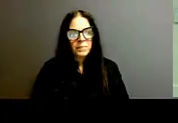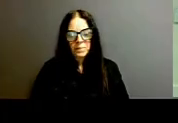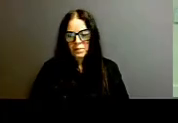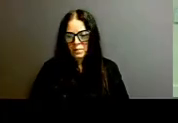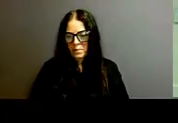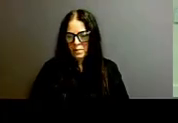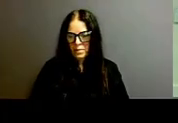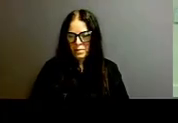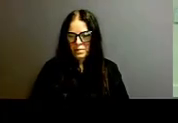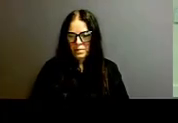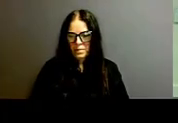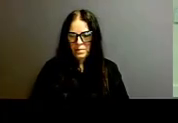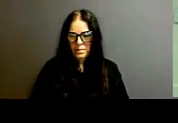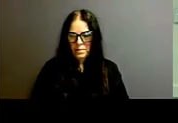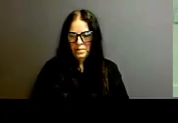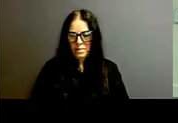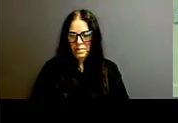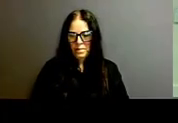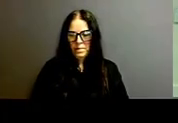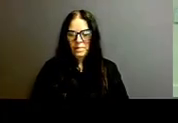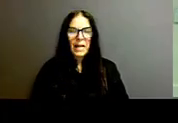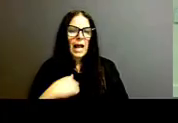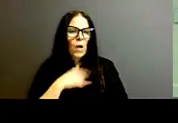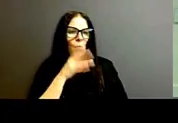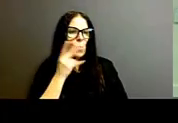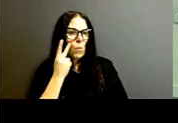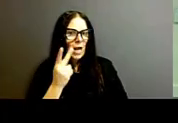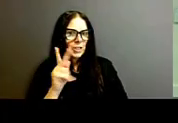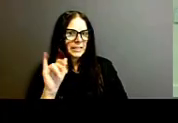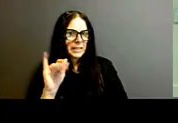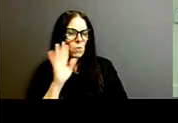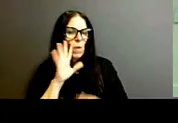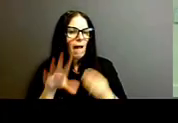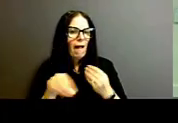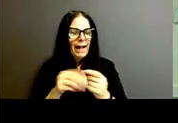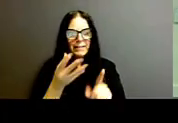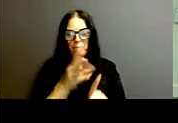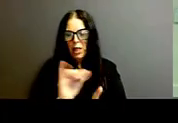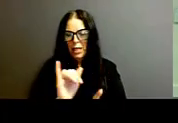I'm going to keep an eye on Kim when she joins in. We are going to include her in the spotlight.